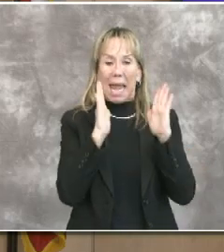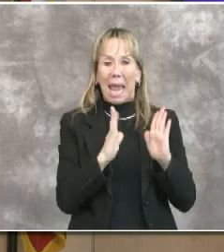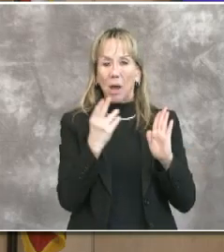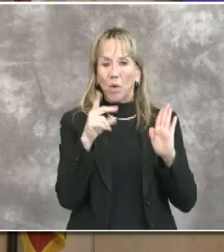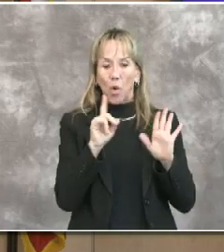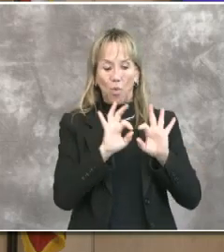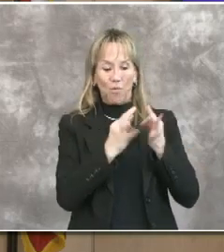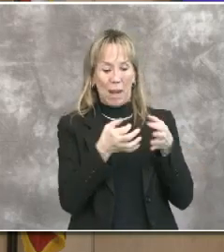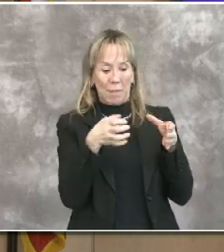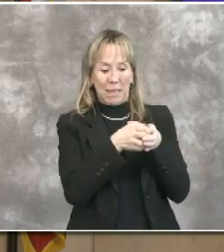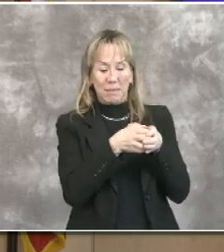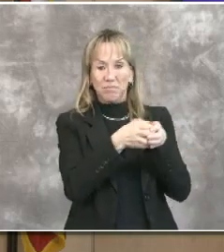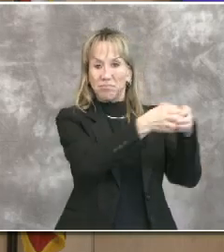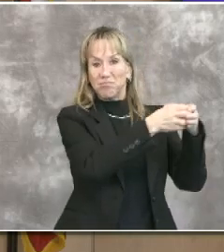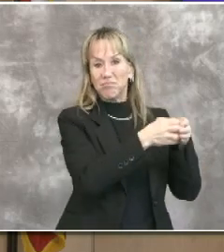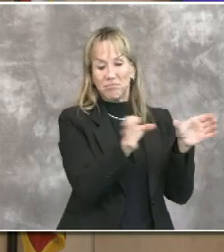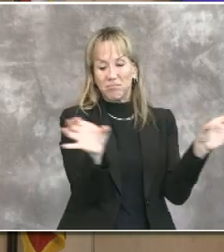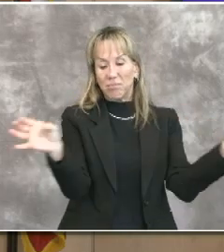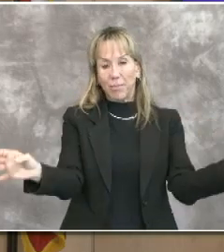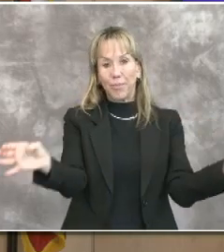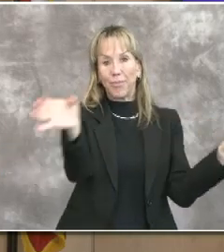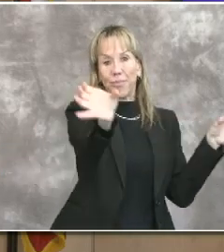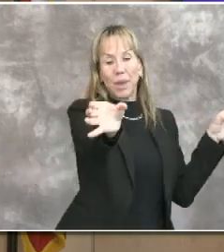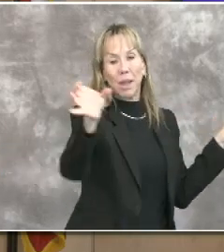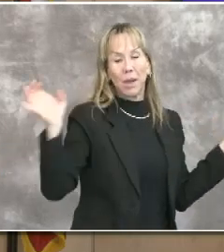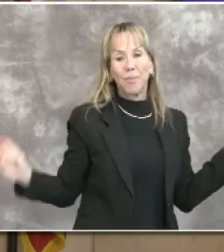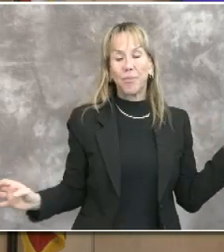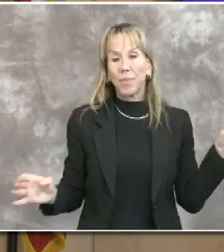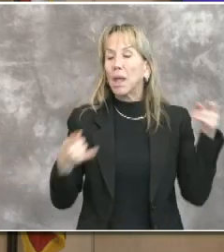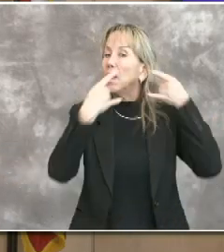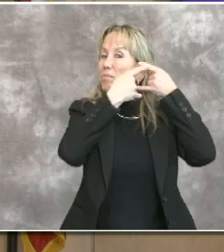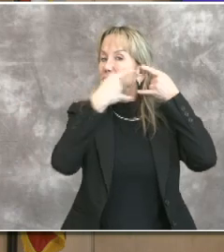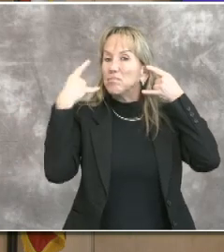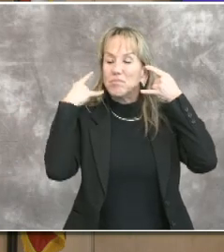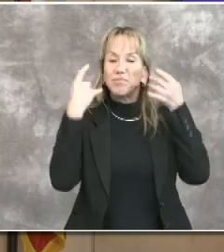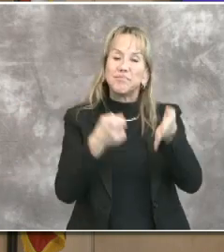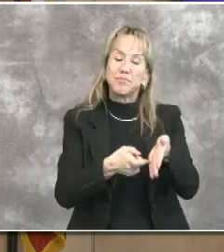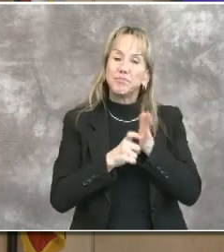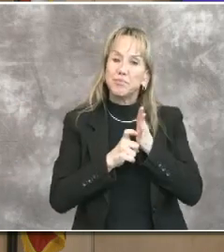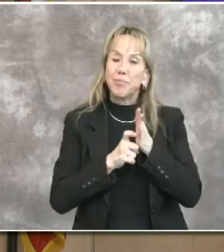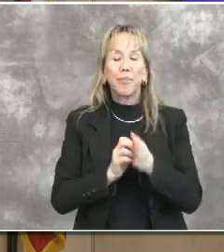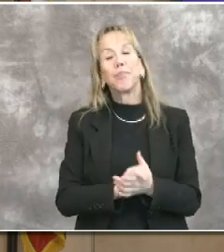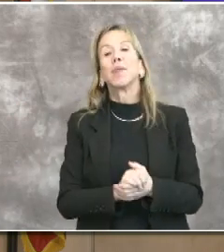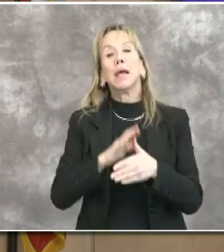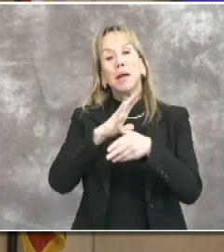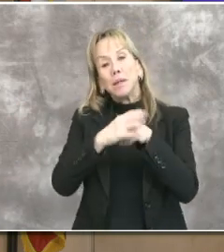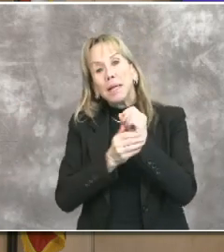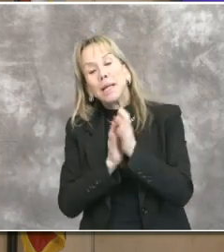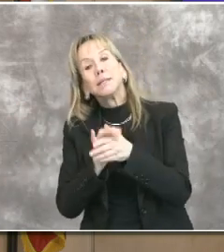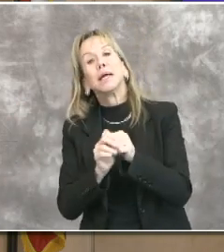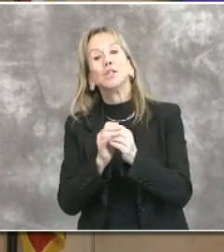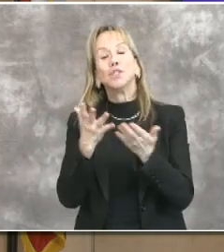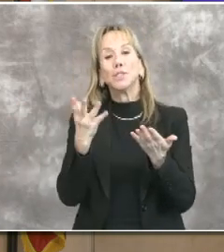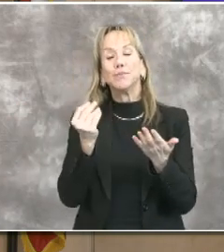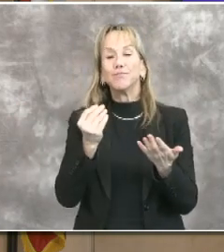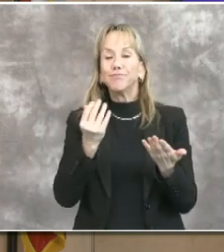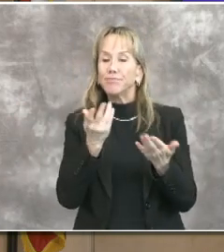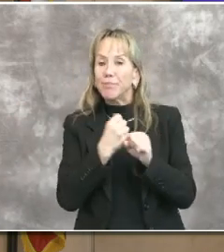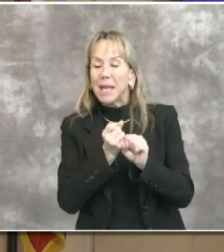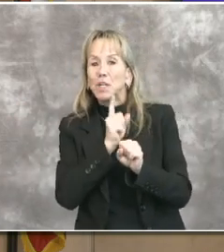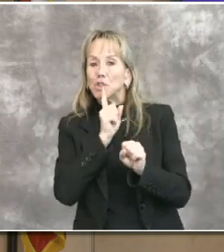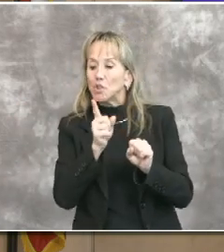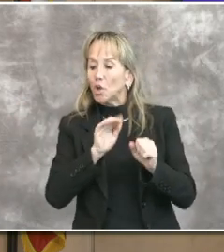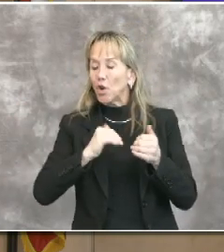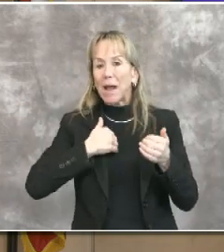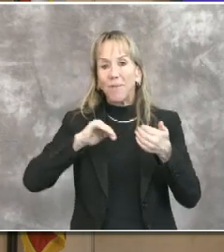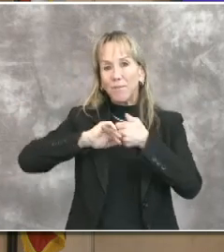another. They will include facial coverings as practical, sanitation and hygiene procedures, a plan to ensure